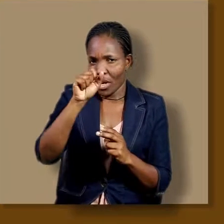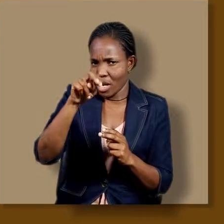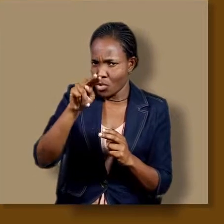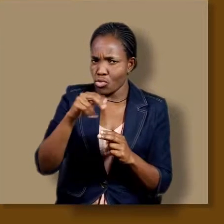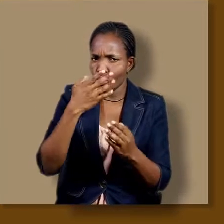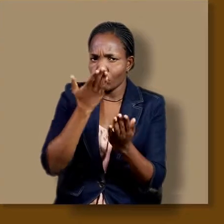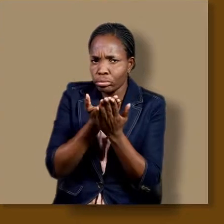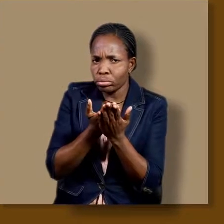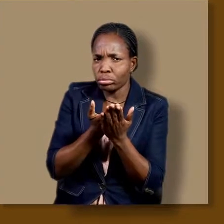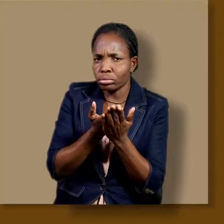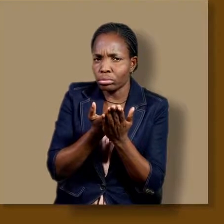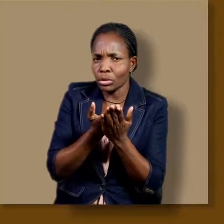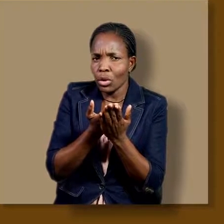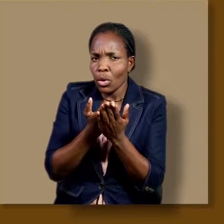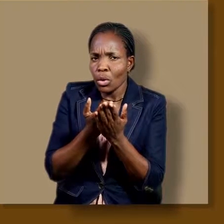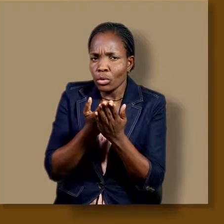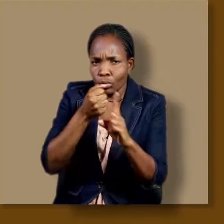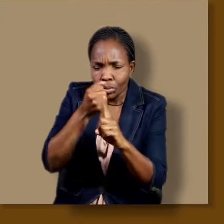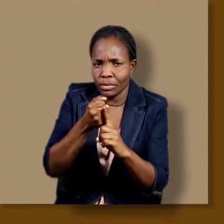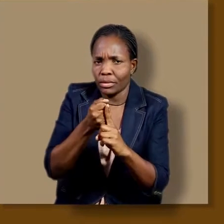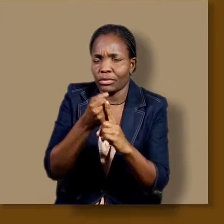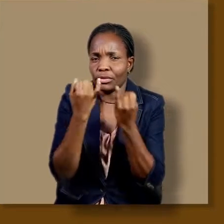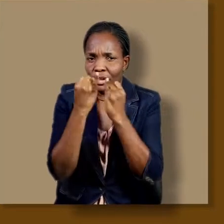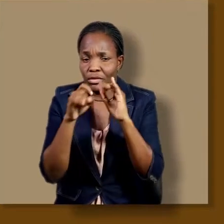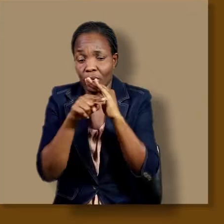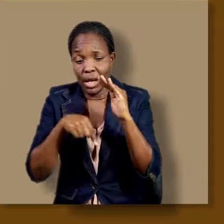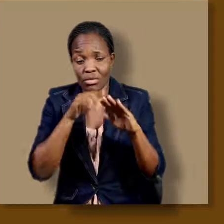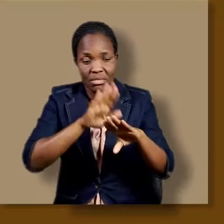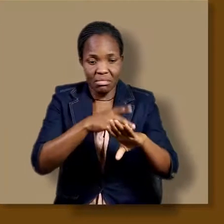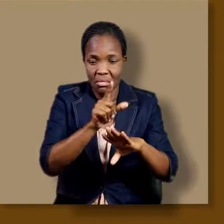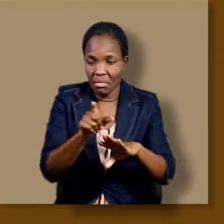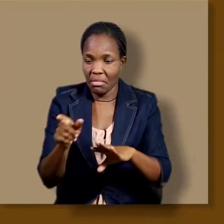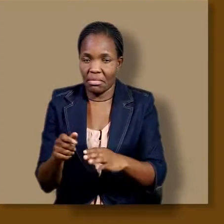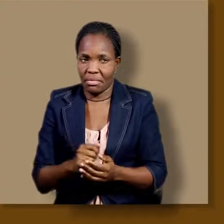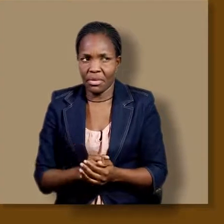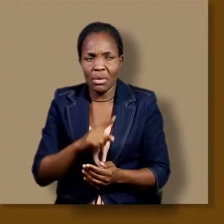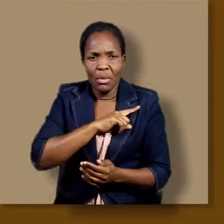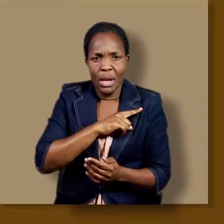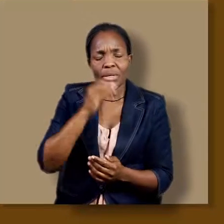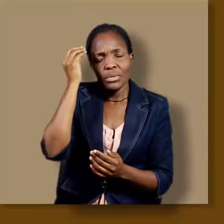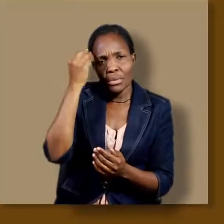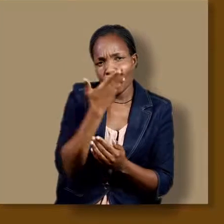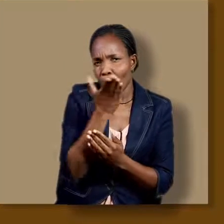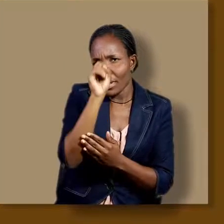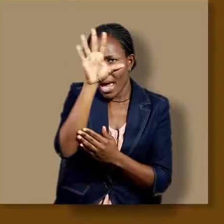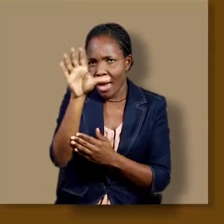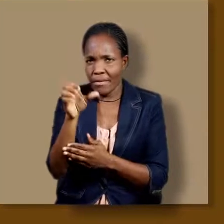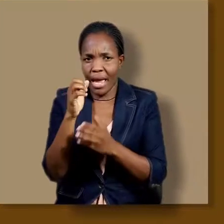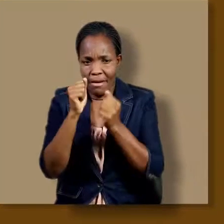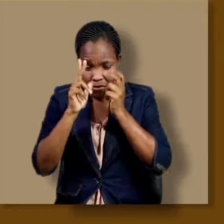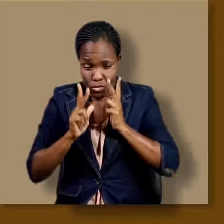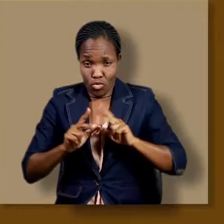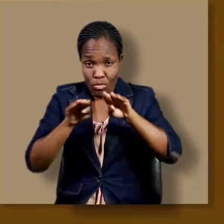proposed to help pursue independence for countries that were still colonized. To ensure that all Africans enjoy human